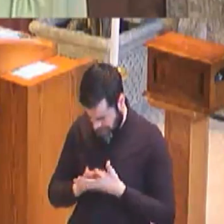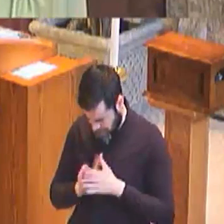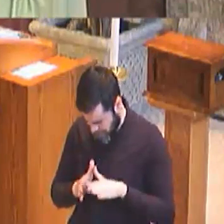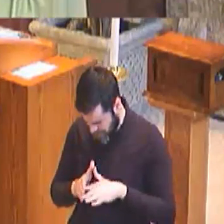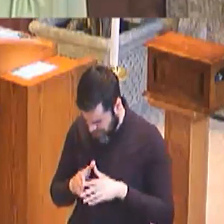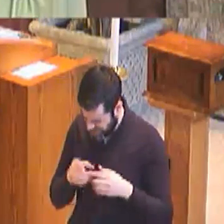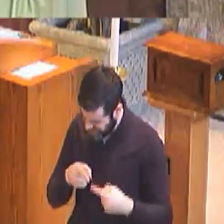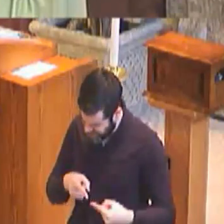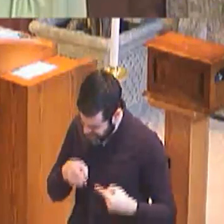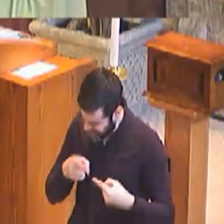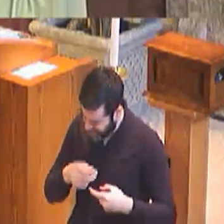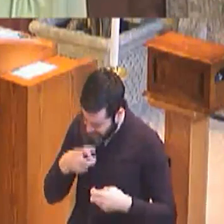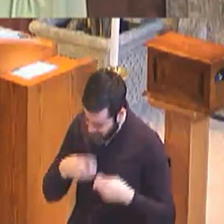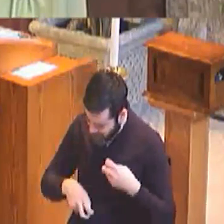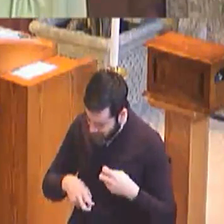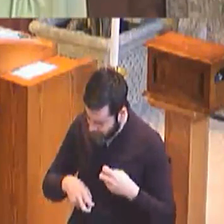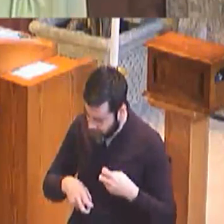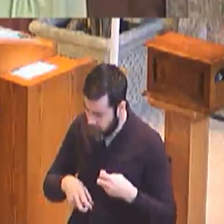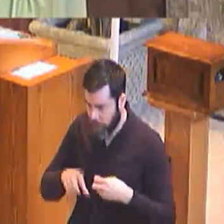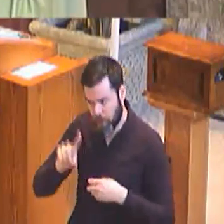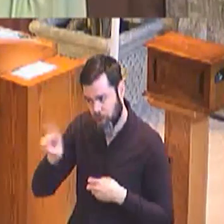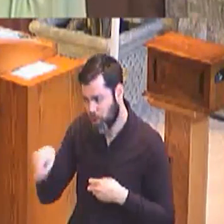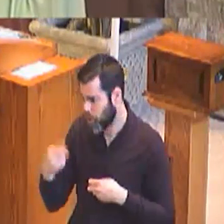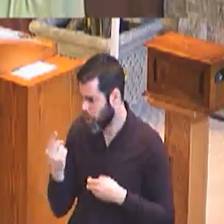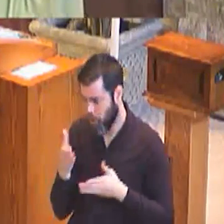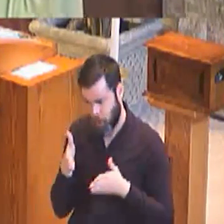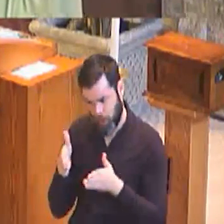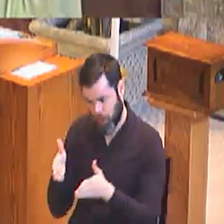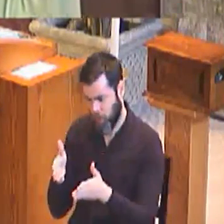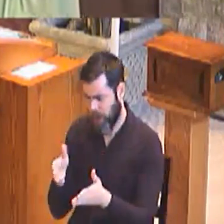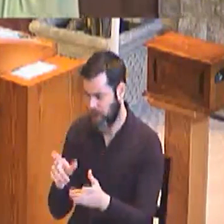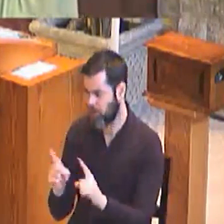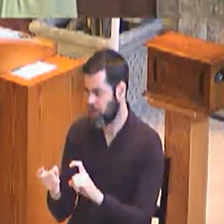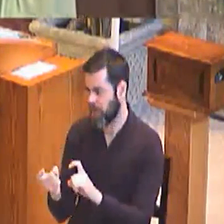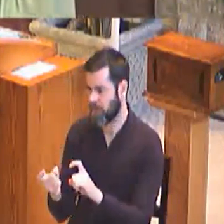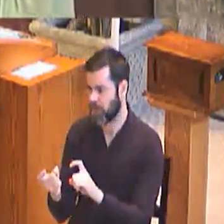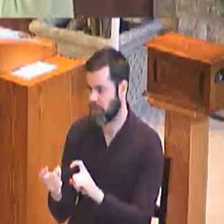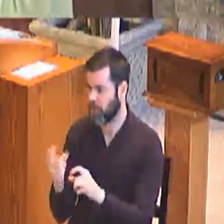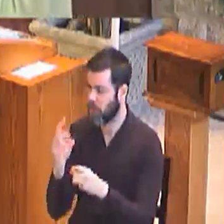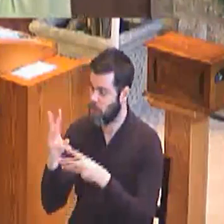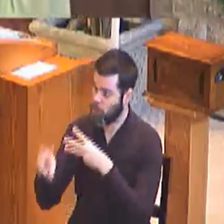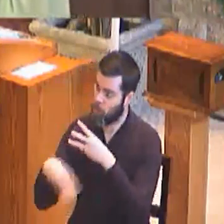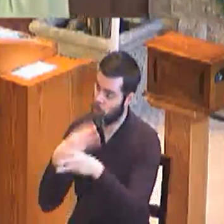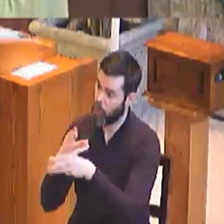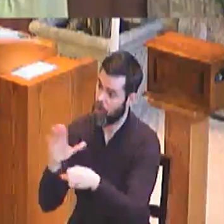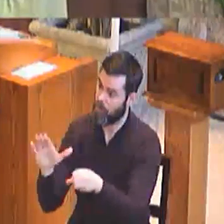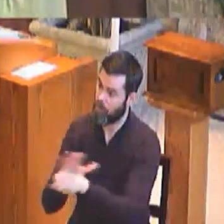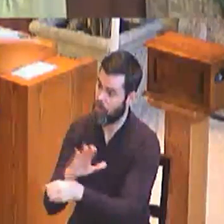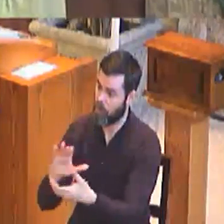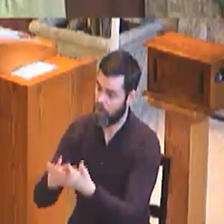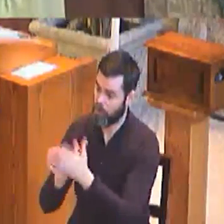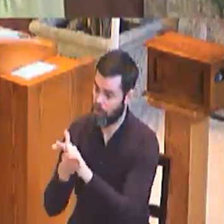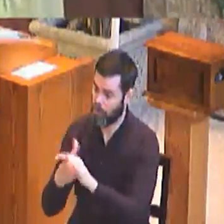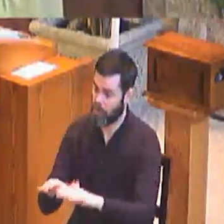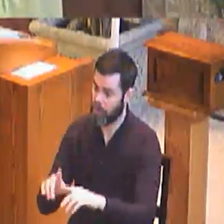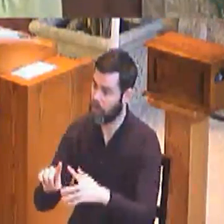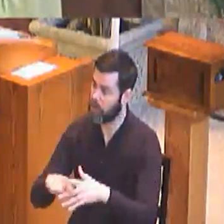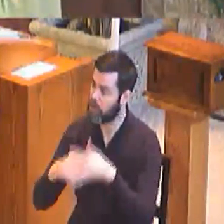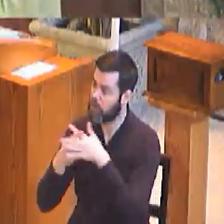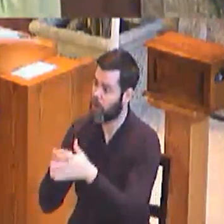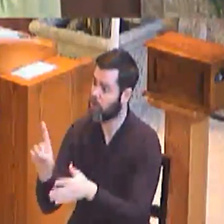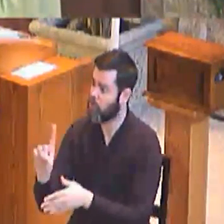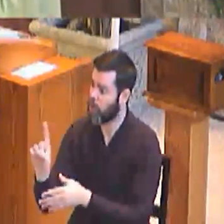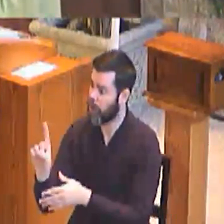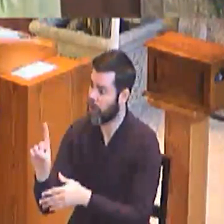the only way. World peace, it begins with me. That peace